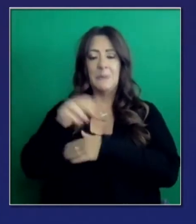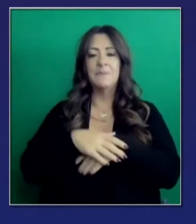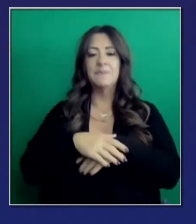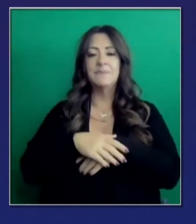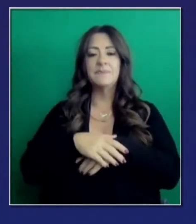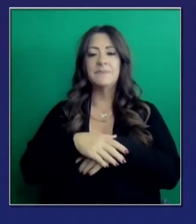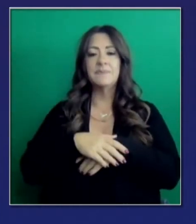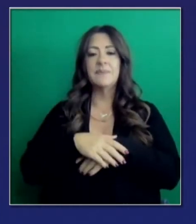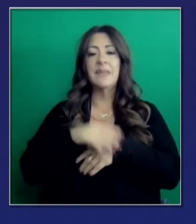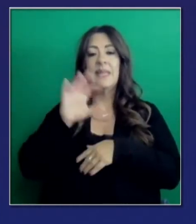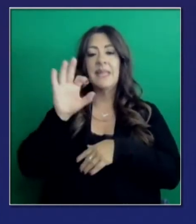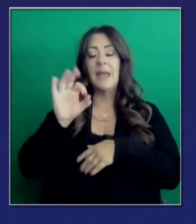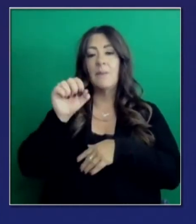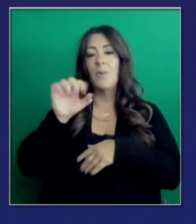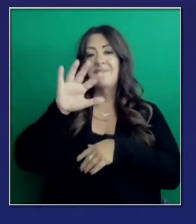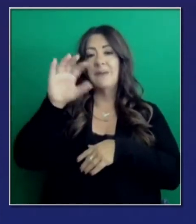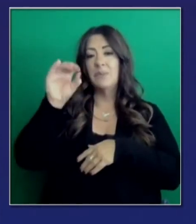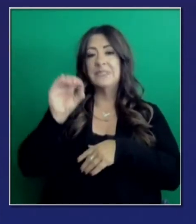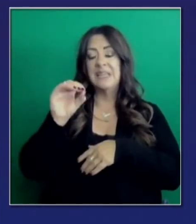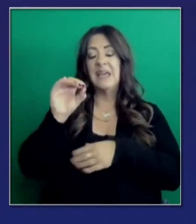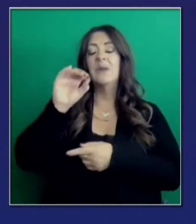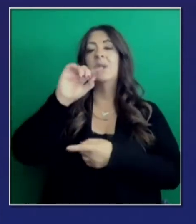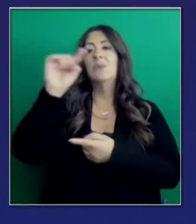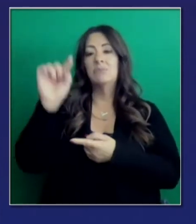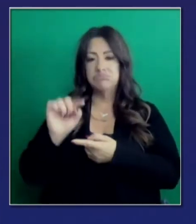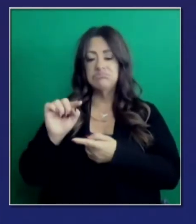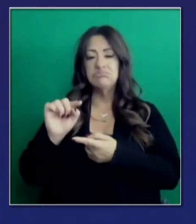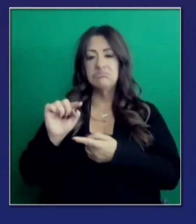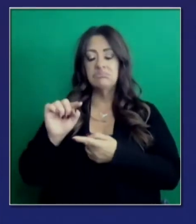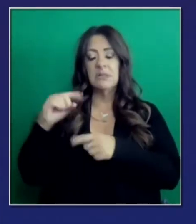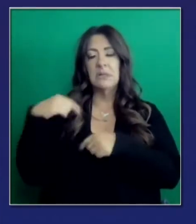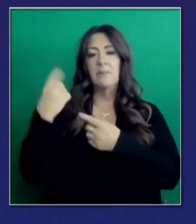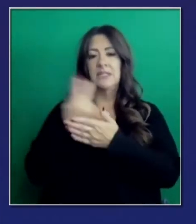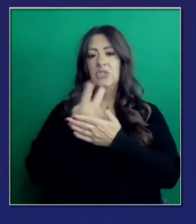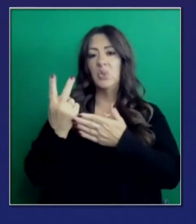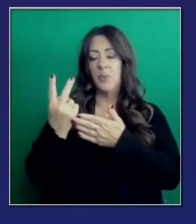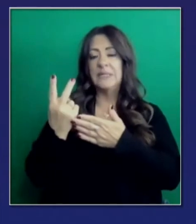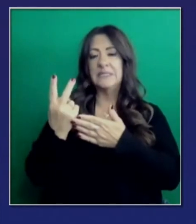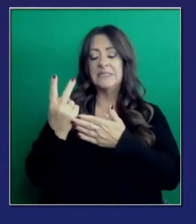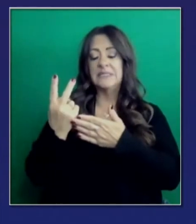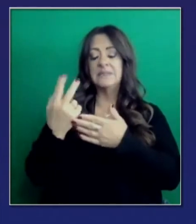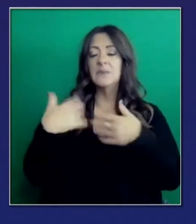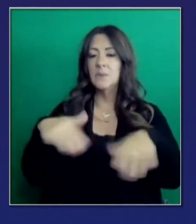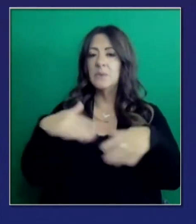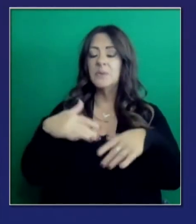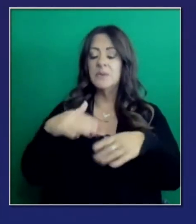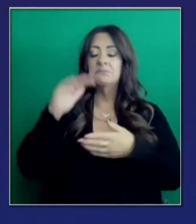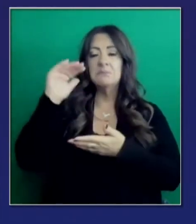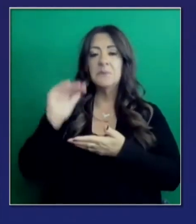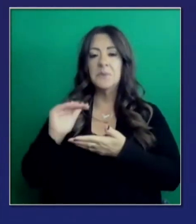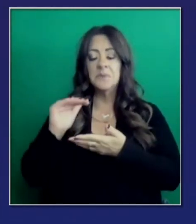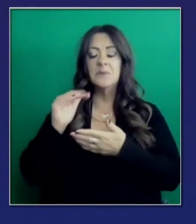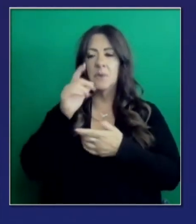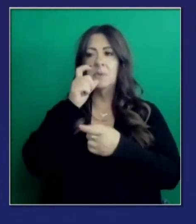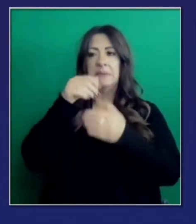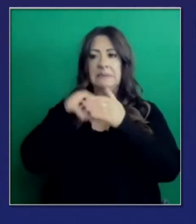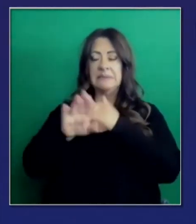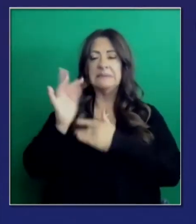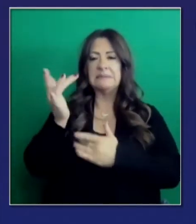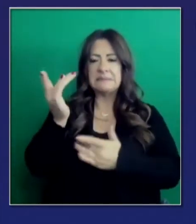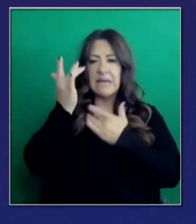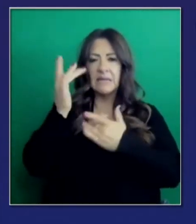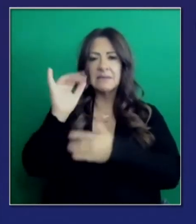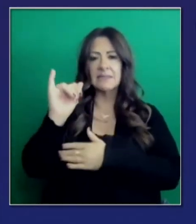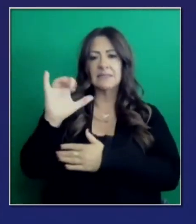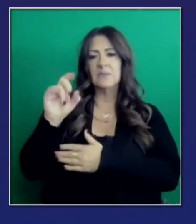to 10% decrease over a 2-week period, 14-day period in ICU admissions, again, statewide. I'll